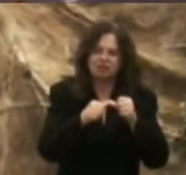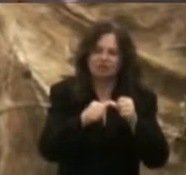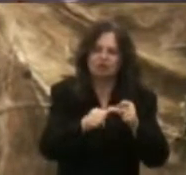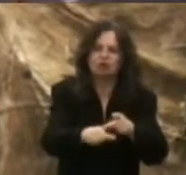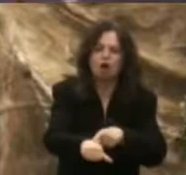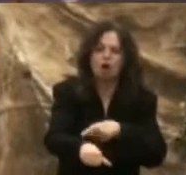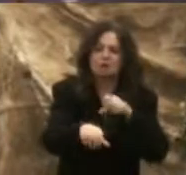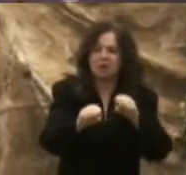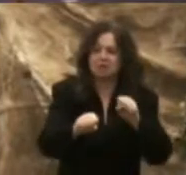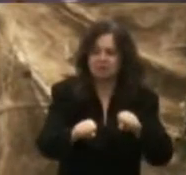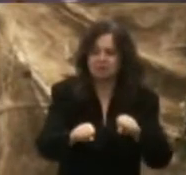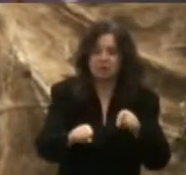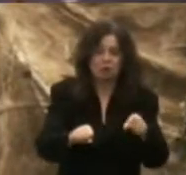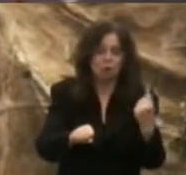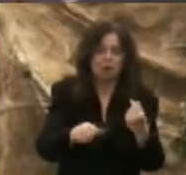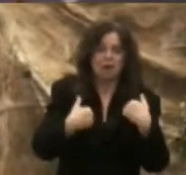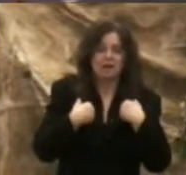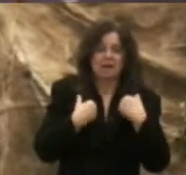possibly could.